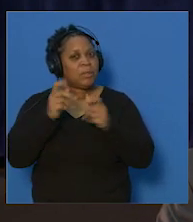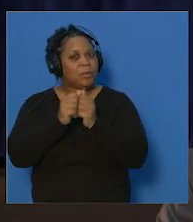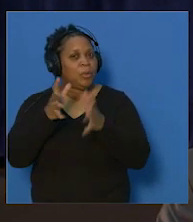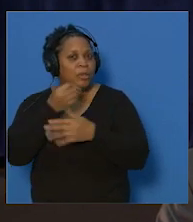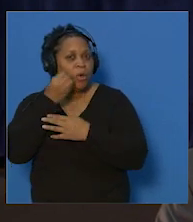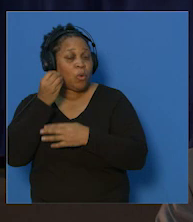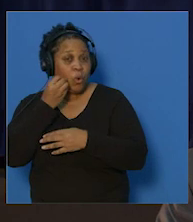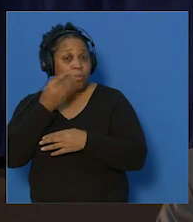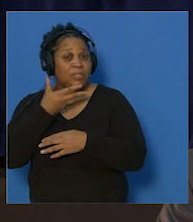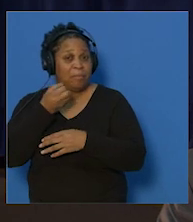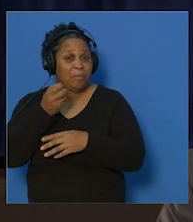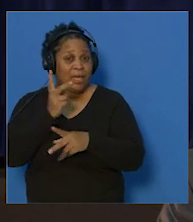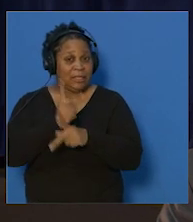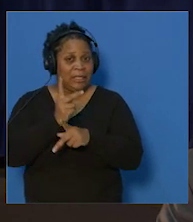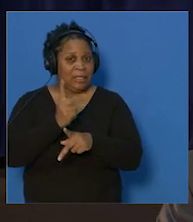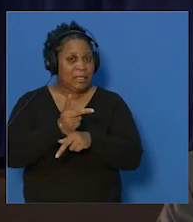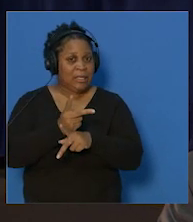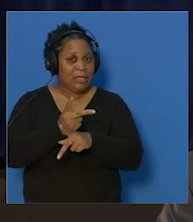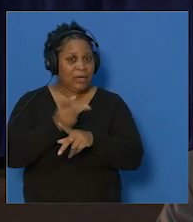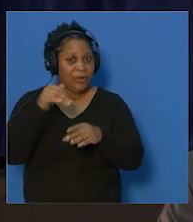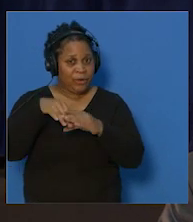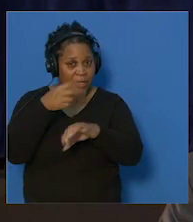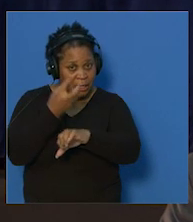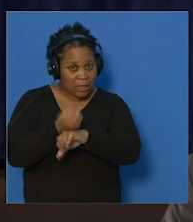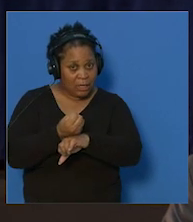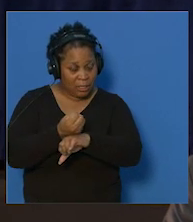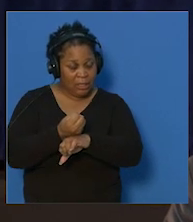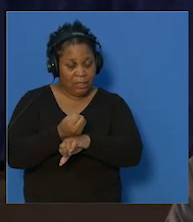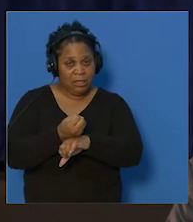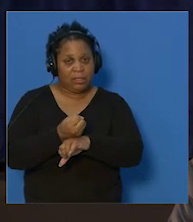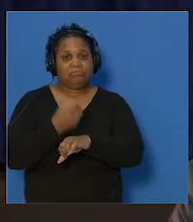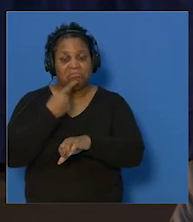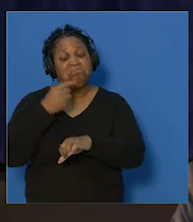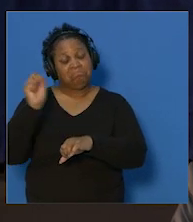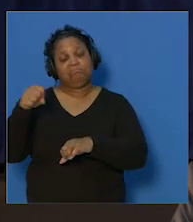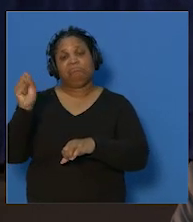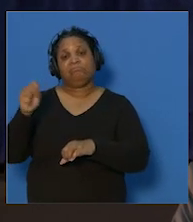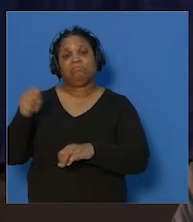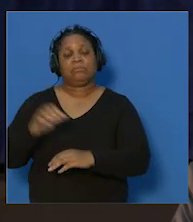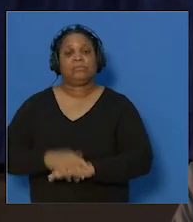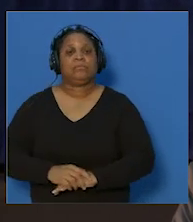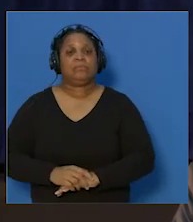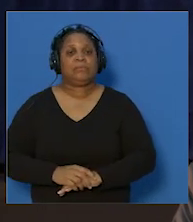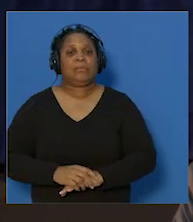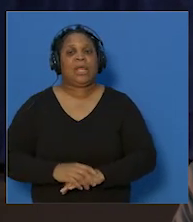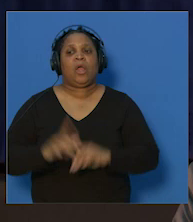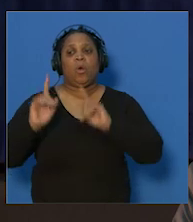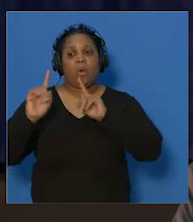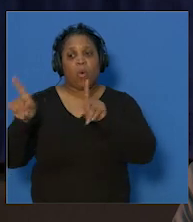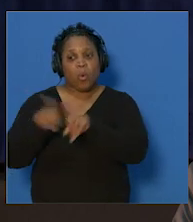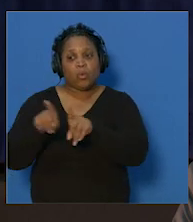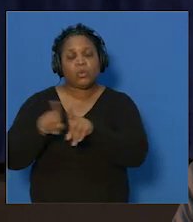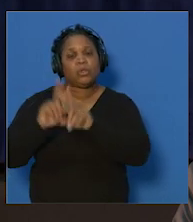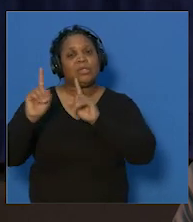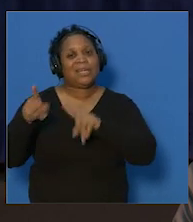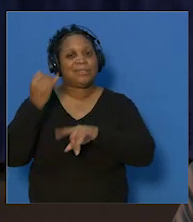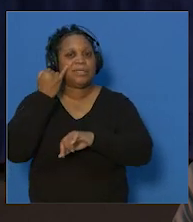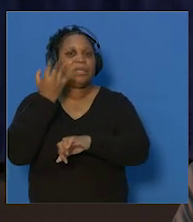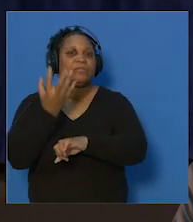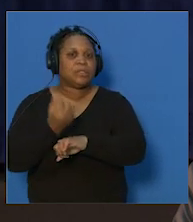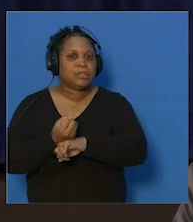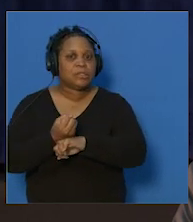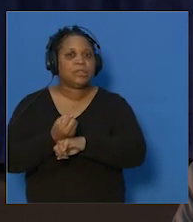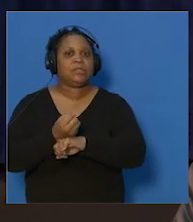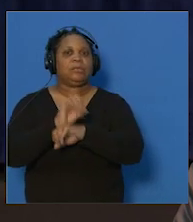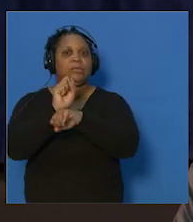of better under shelter in place than not? The answer to that question is yes. And the answer to that question is because if we have a shelter in place